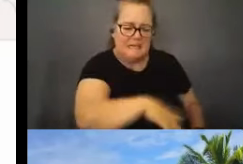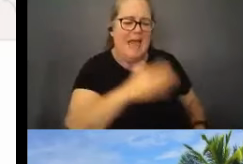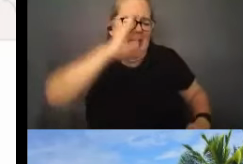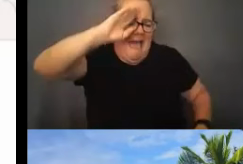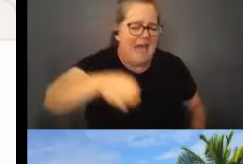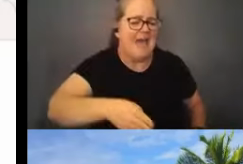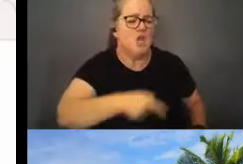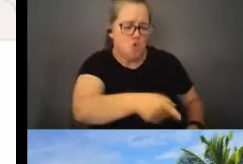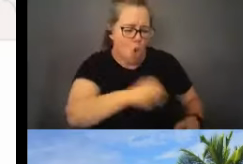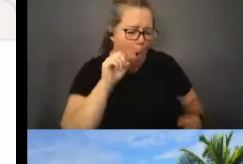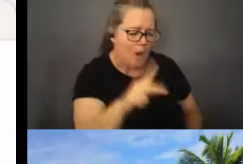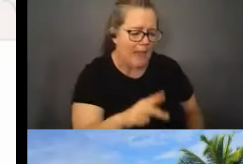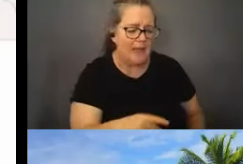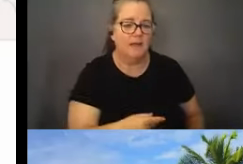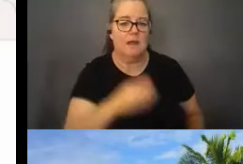you okay?